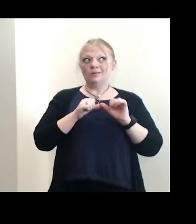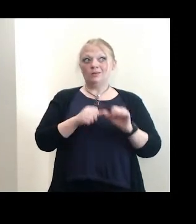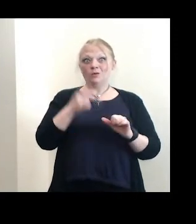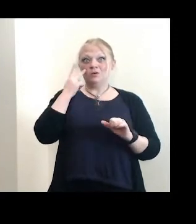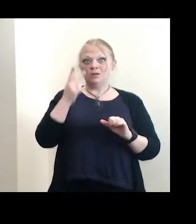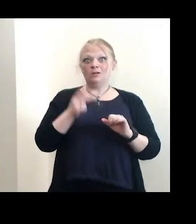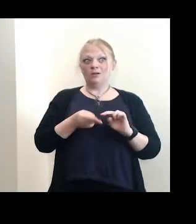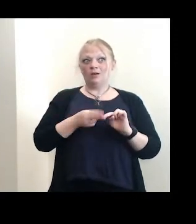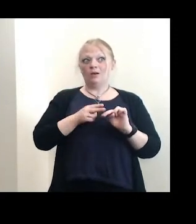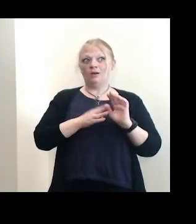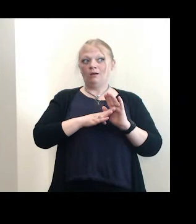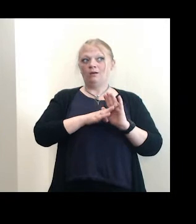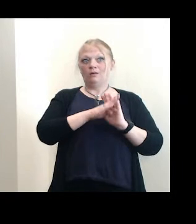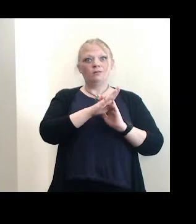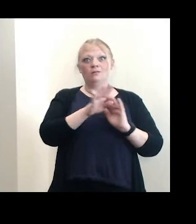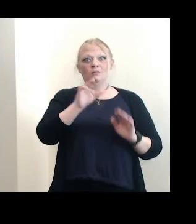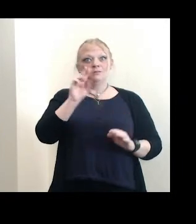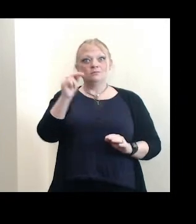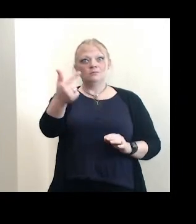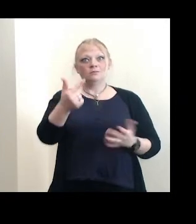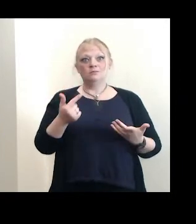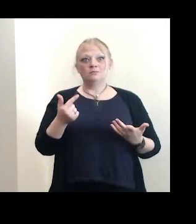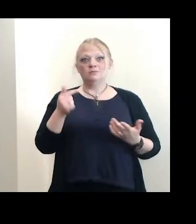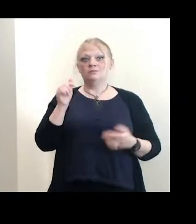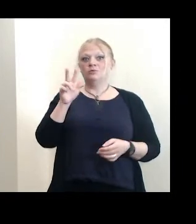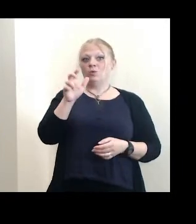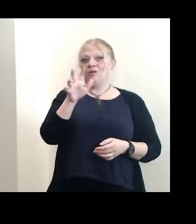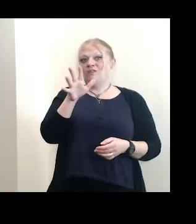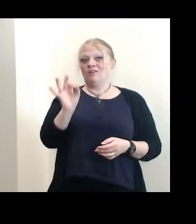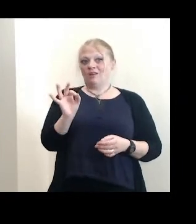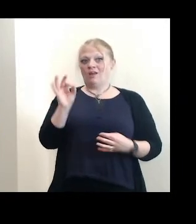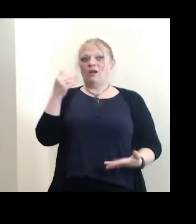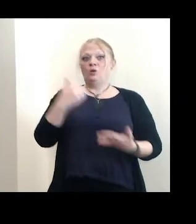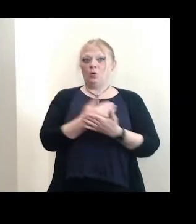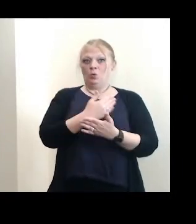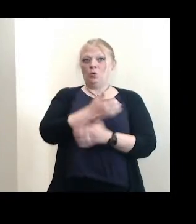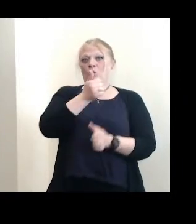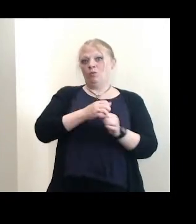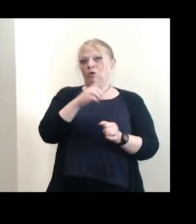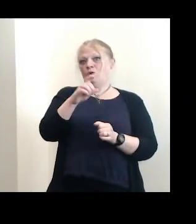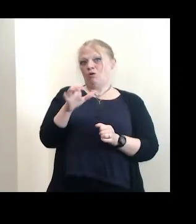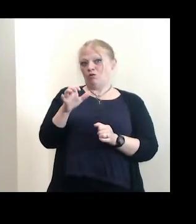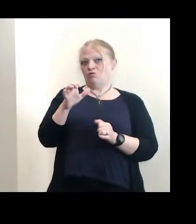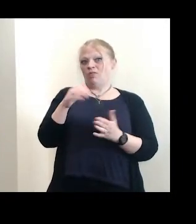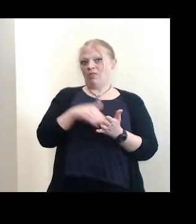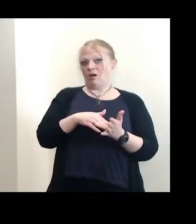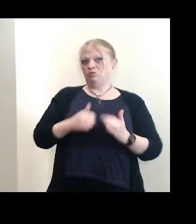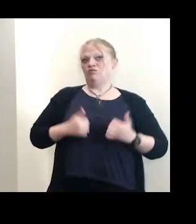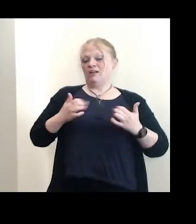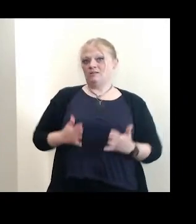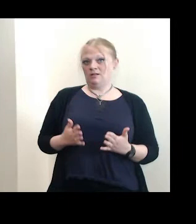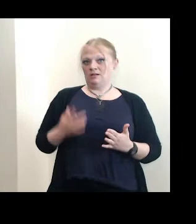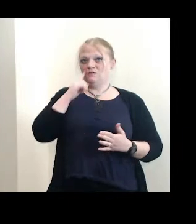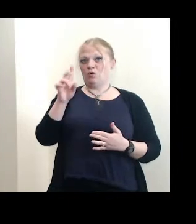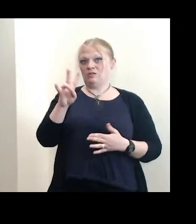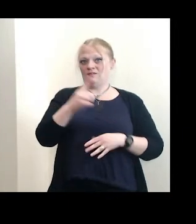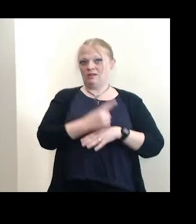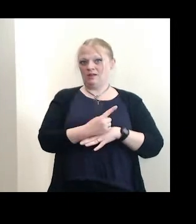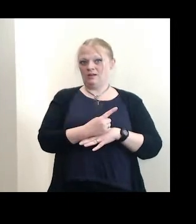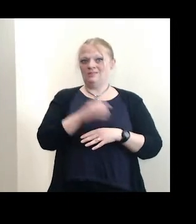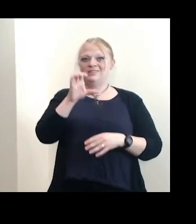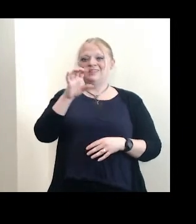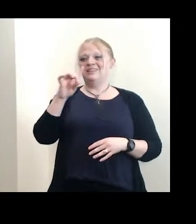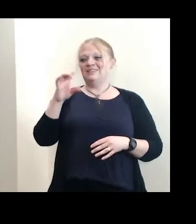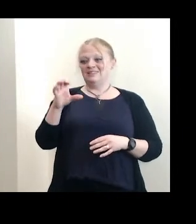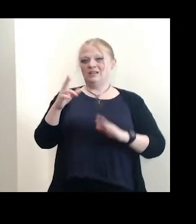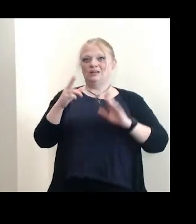good. 359 total new cases per 100,000 residents over the past 7 days. As we know, the CDC considers an